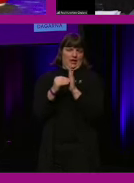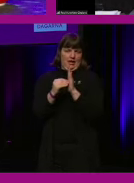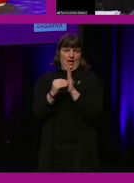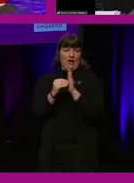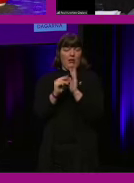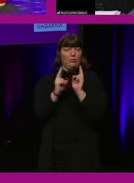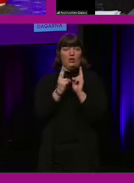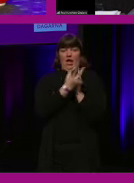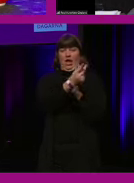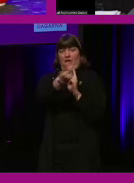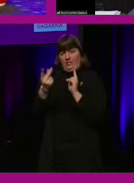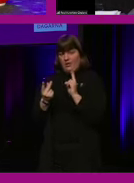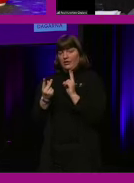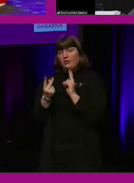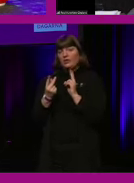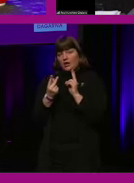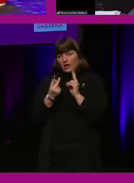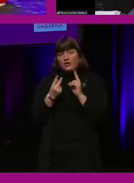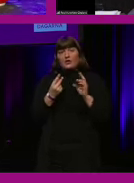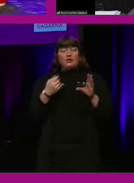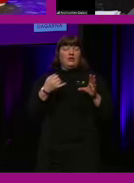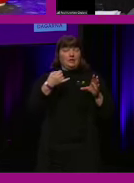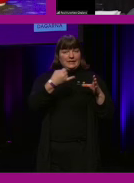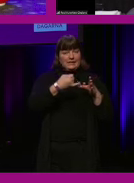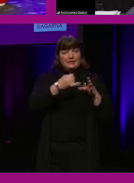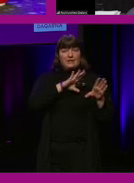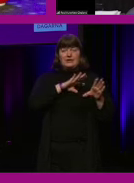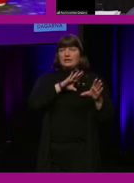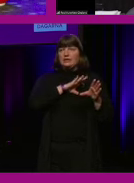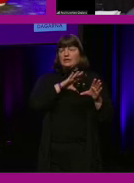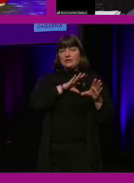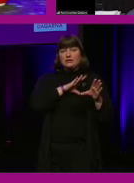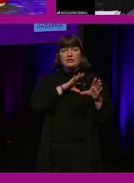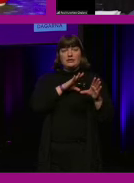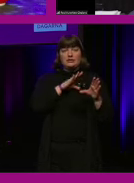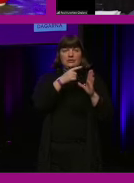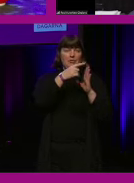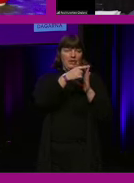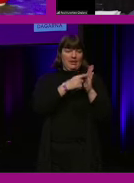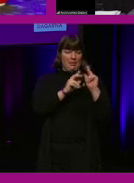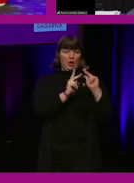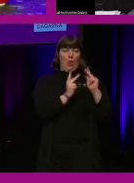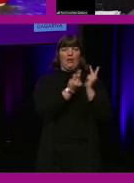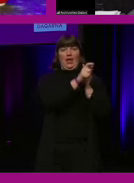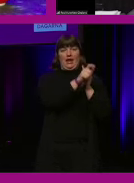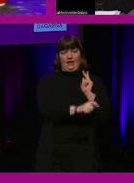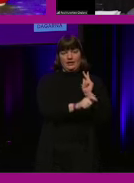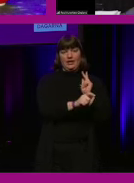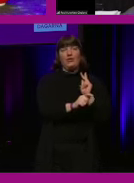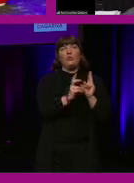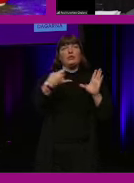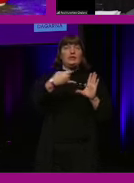and many others, these integrity agencies include the Privacy Commissioner. They